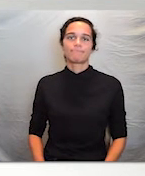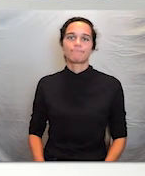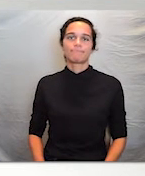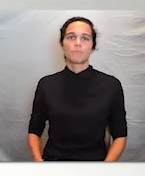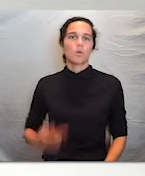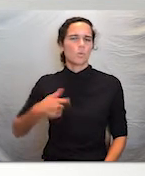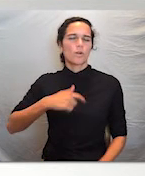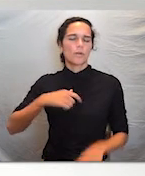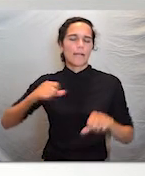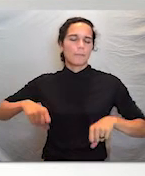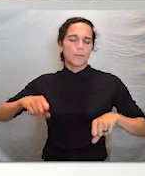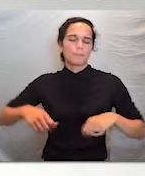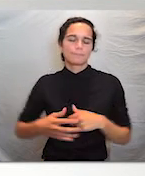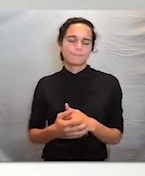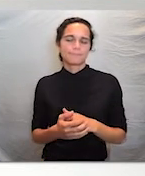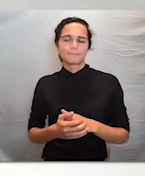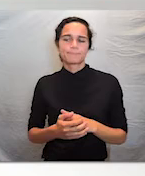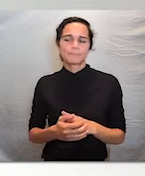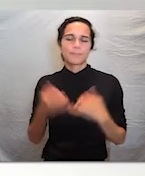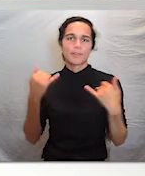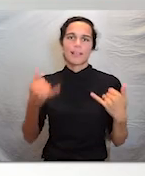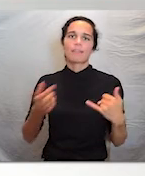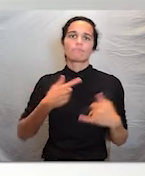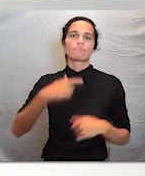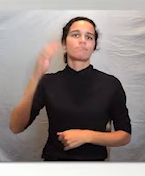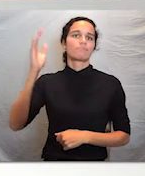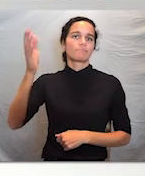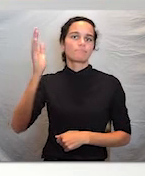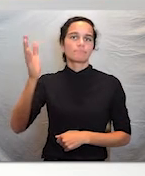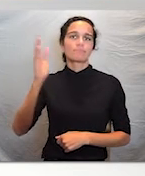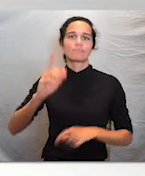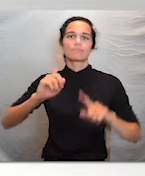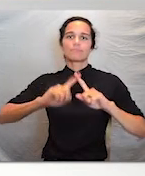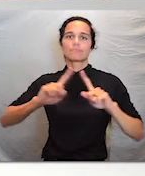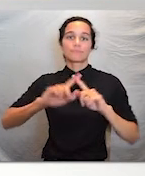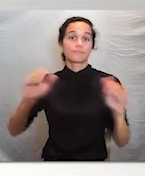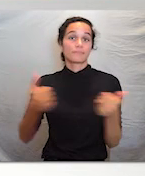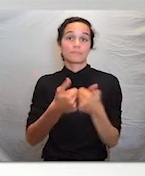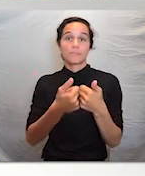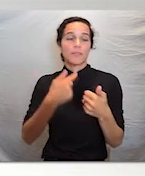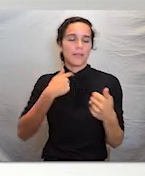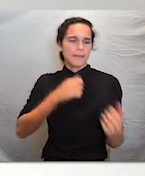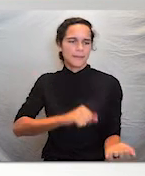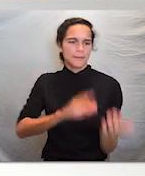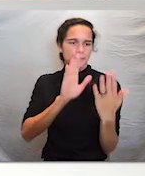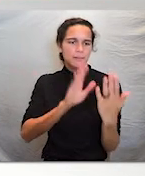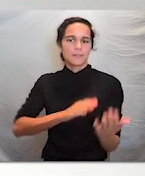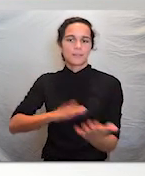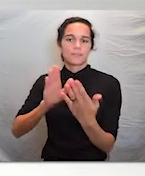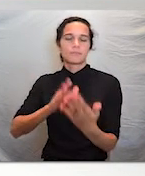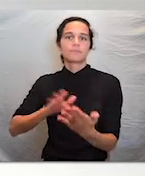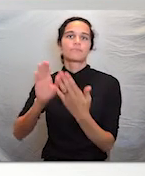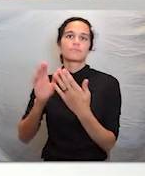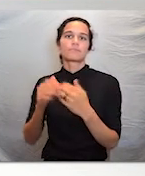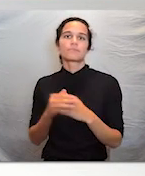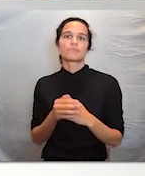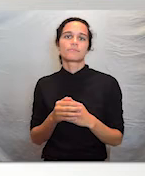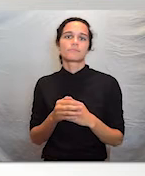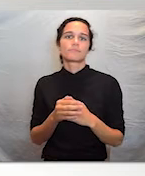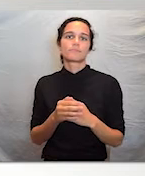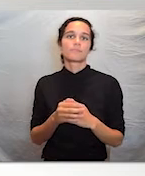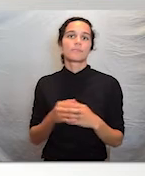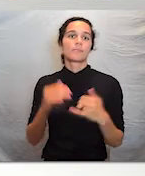I'm going to speak about some of the adversities that I faced that have led me to where I